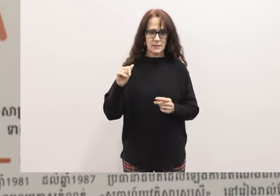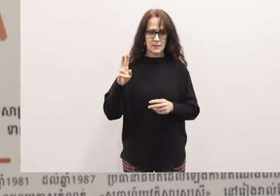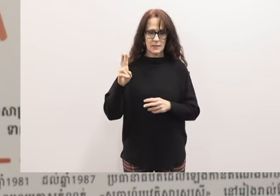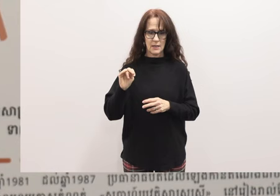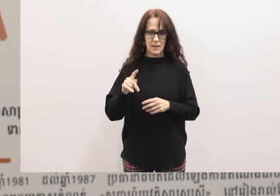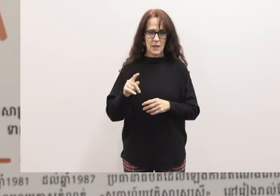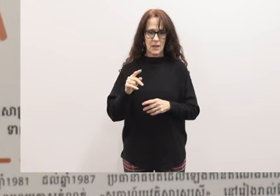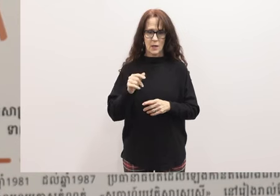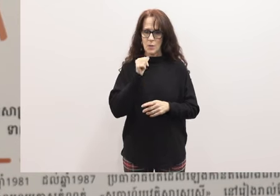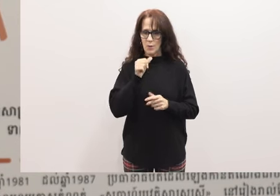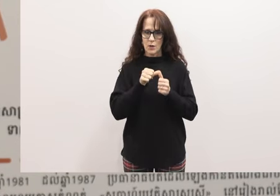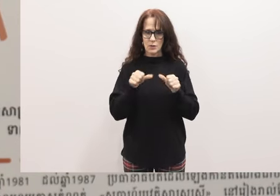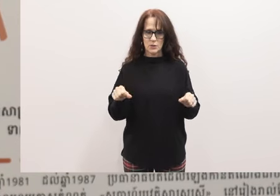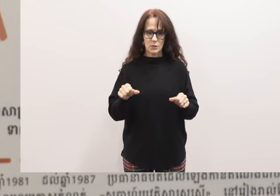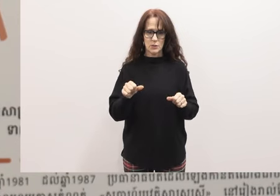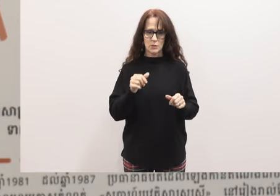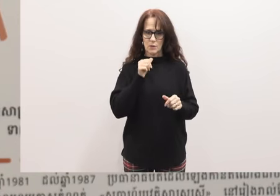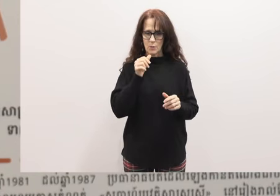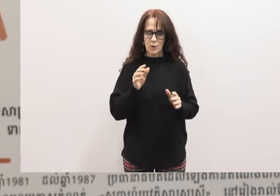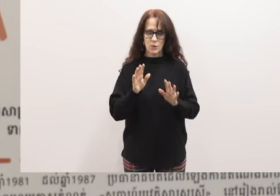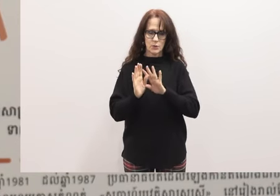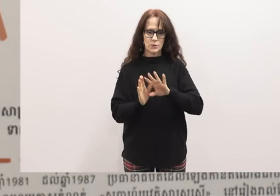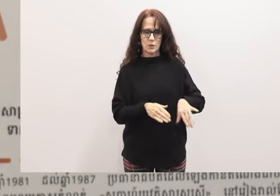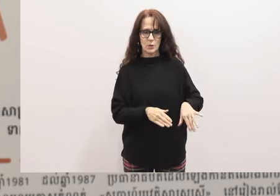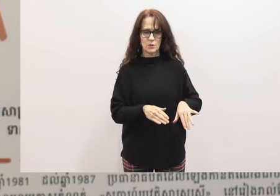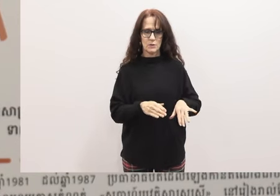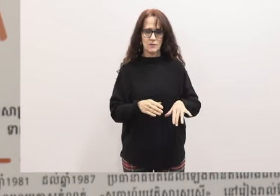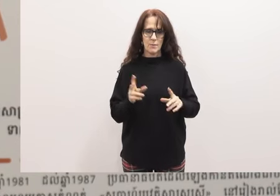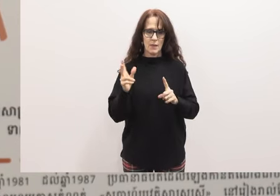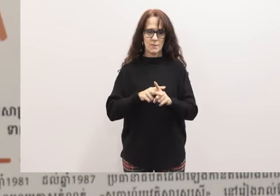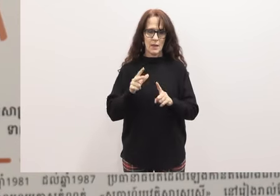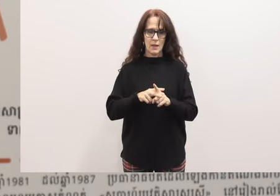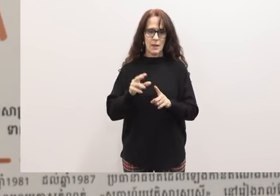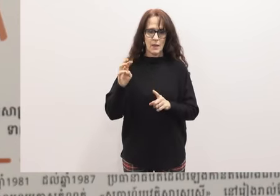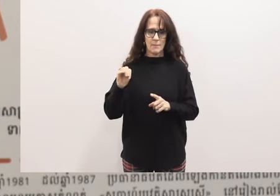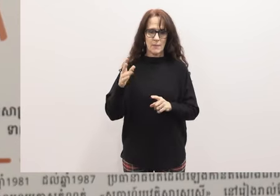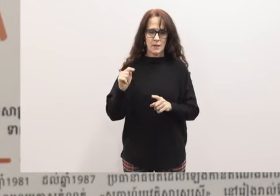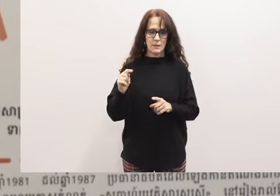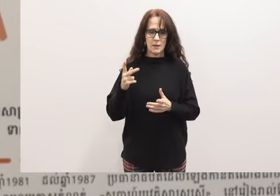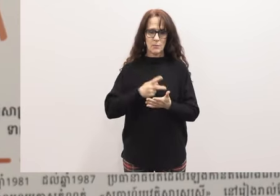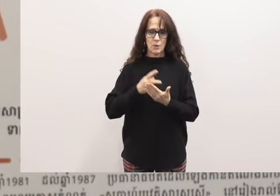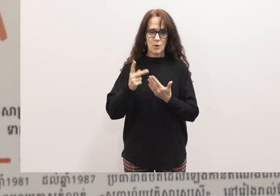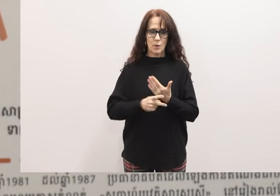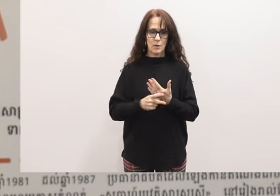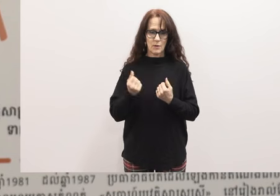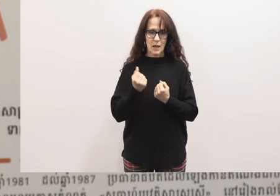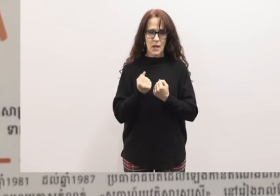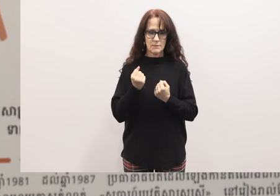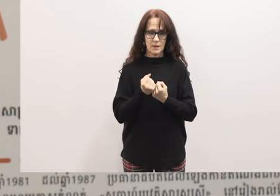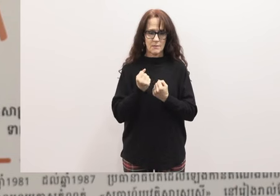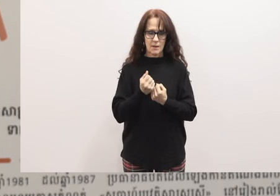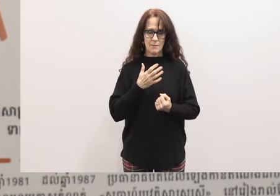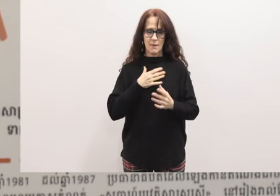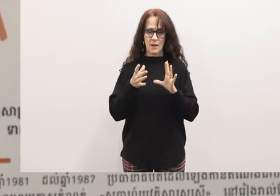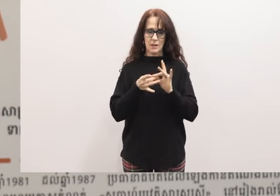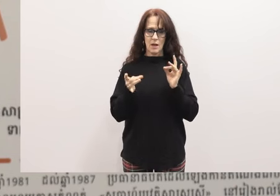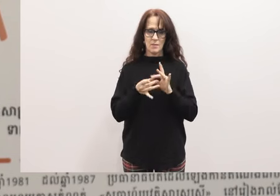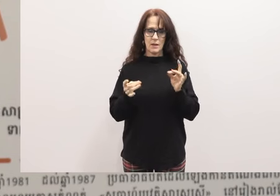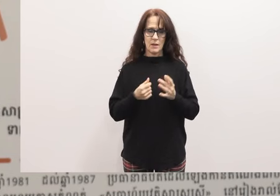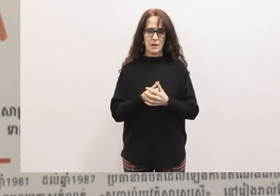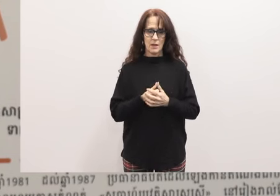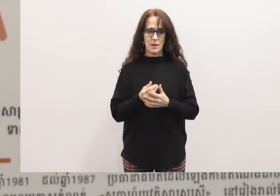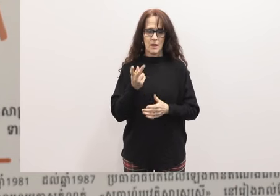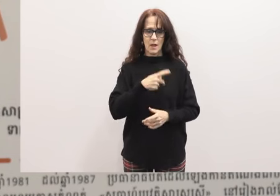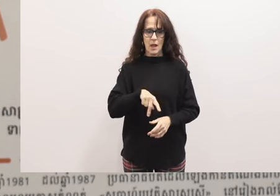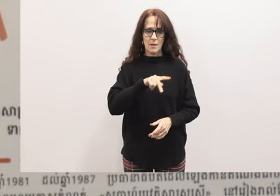from applying to specialized magnet programs. And so I want to be clear, I stand right behind my comment. I